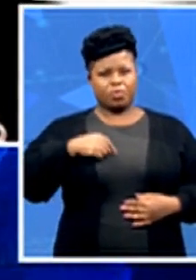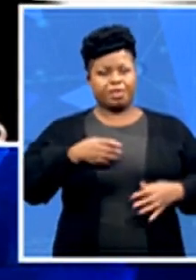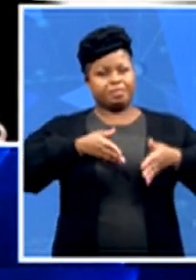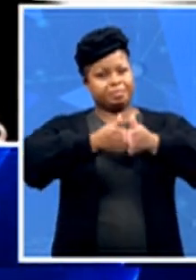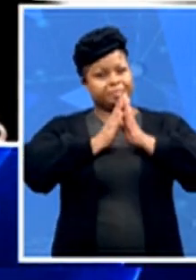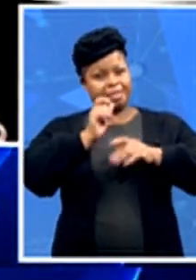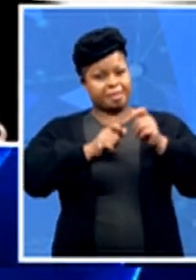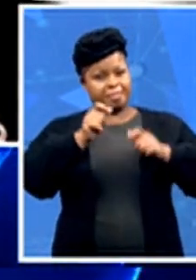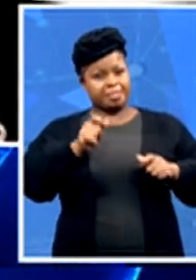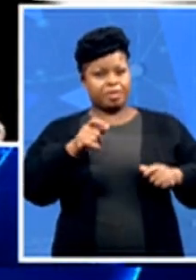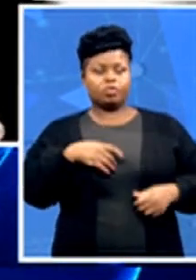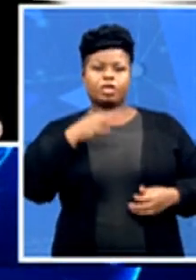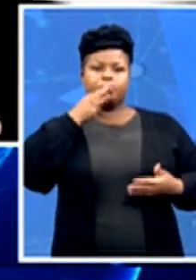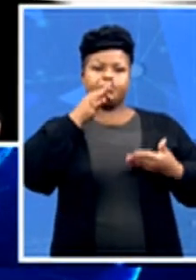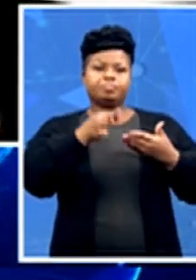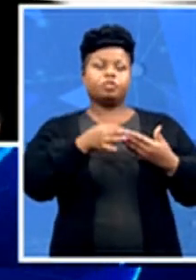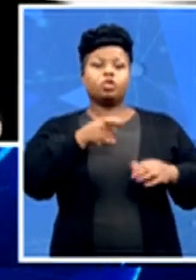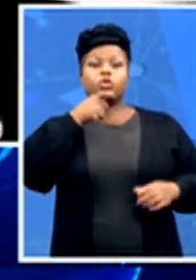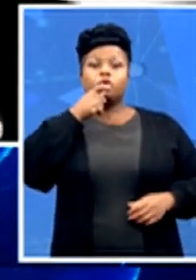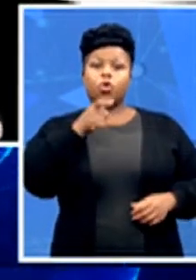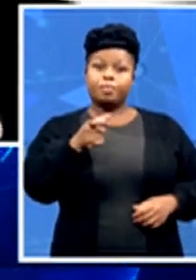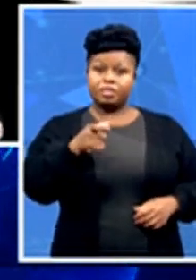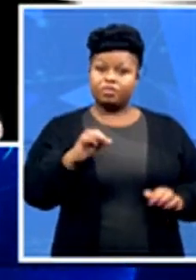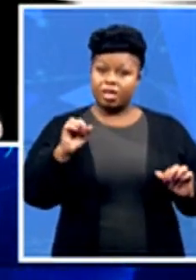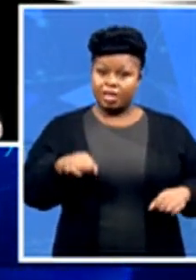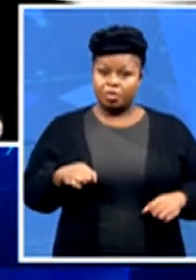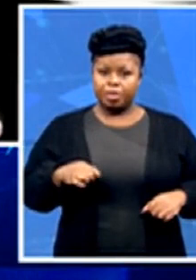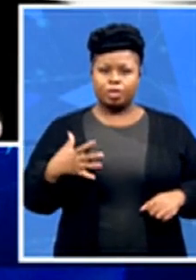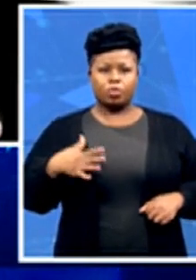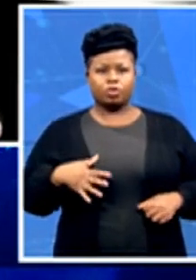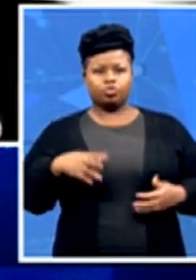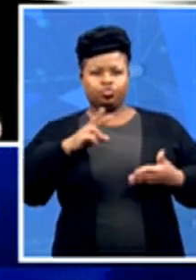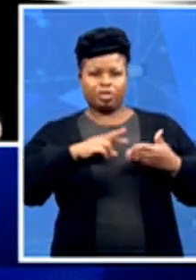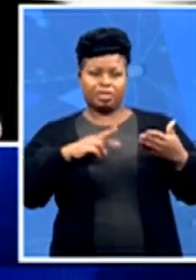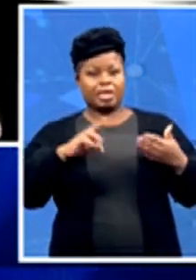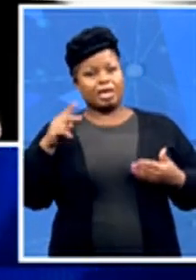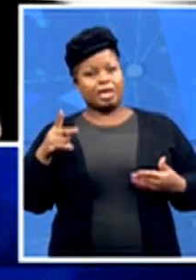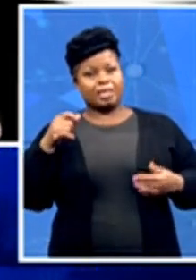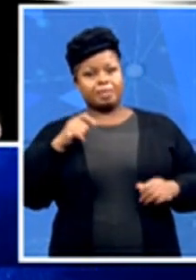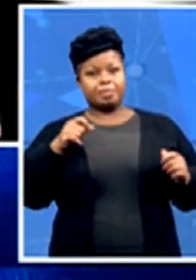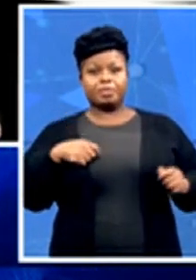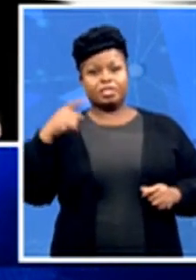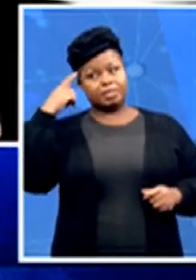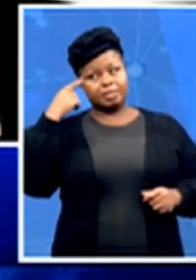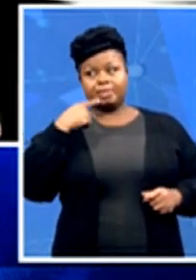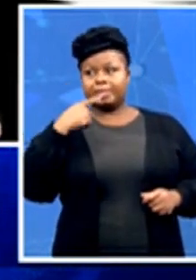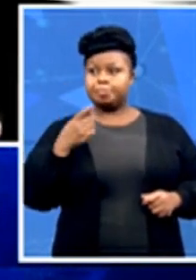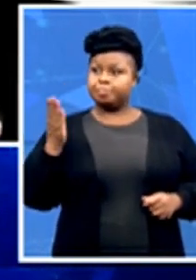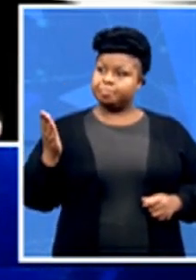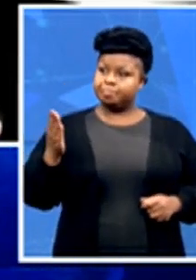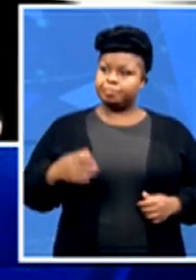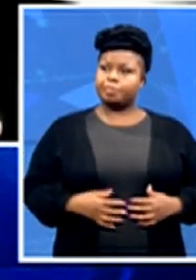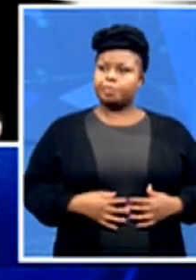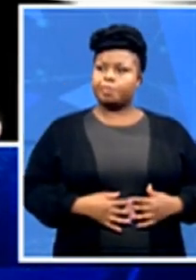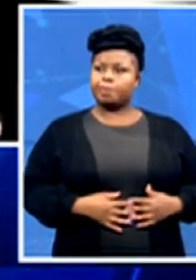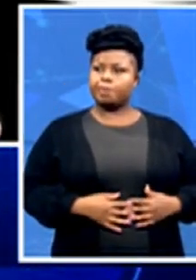conversation. And if you allow me, I'm just going to look at some of the thoughts they've brought through. And we can speak about those.